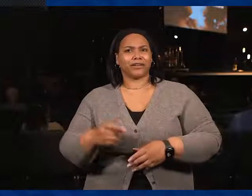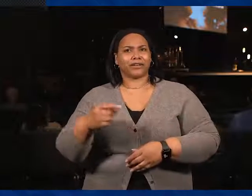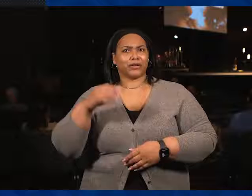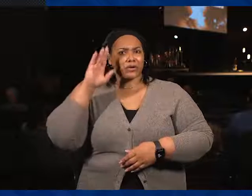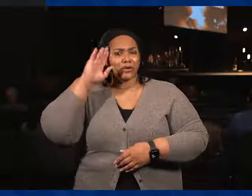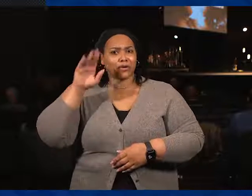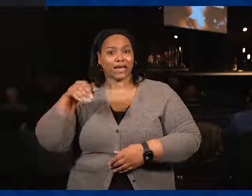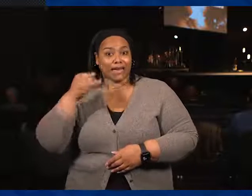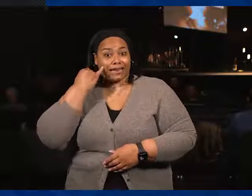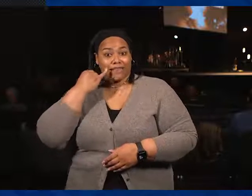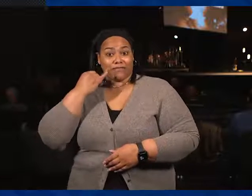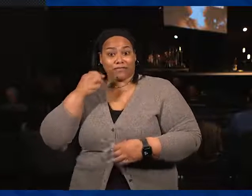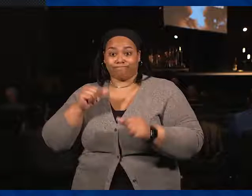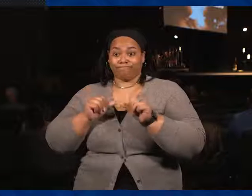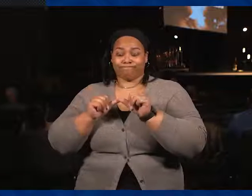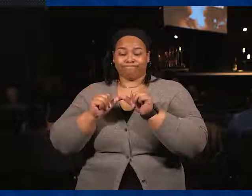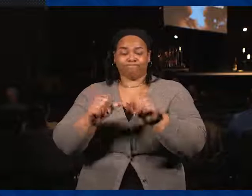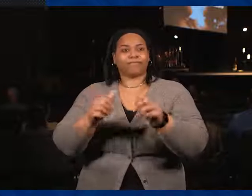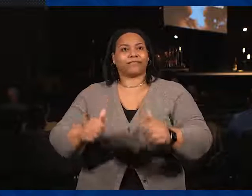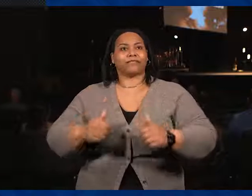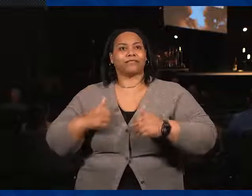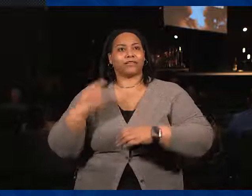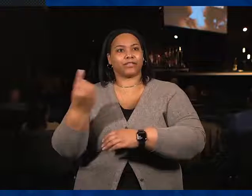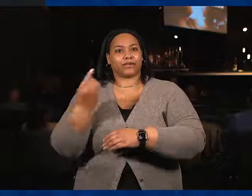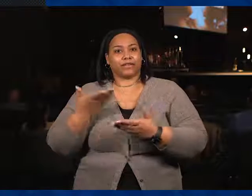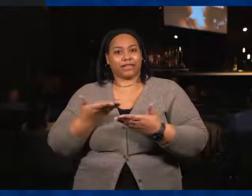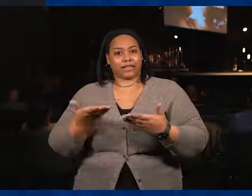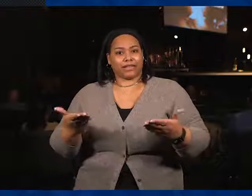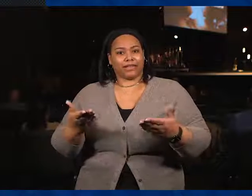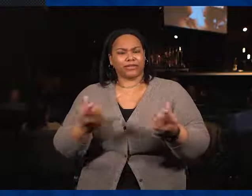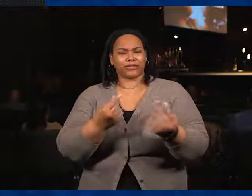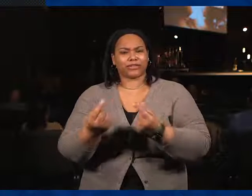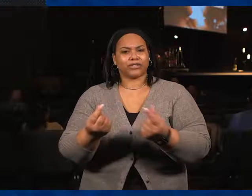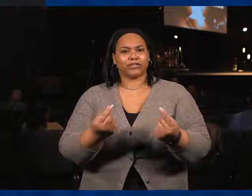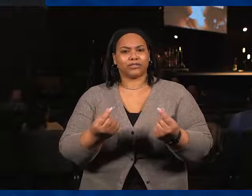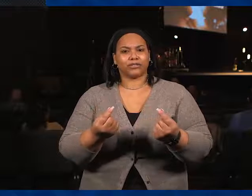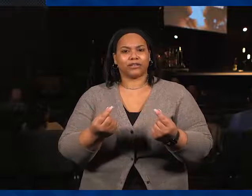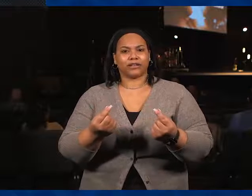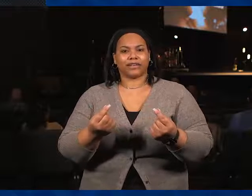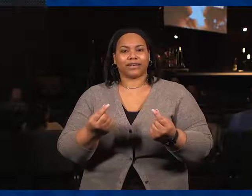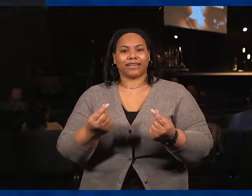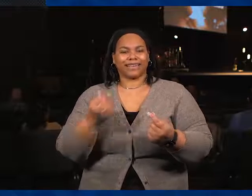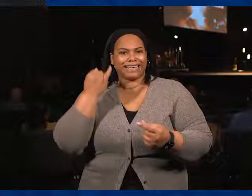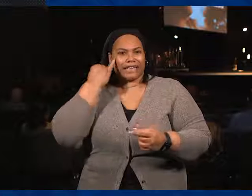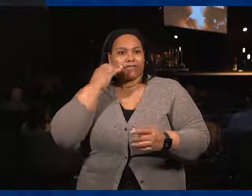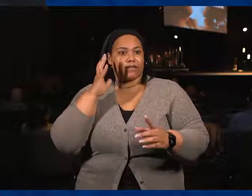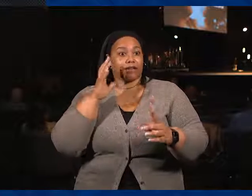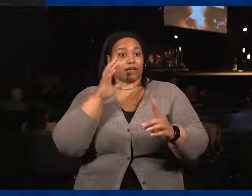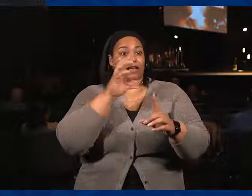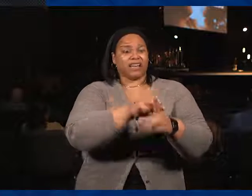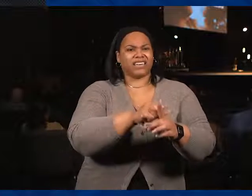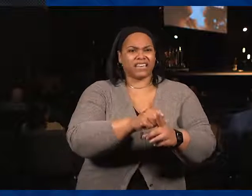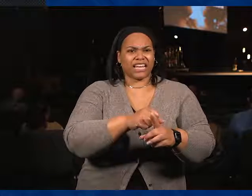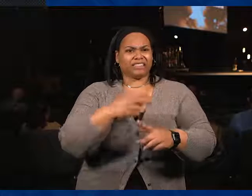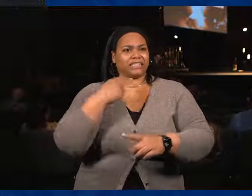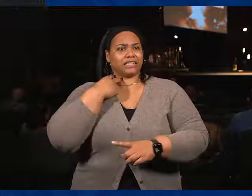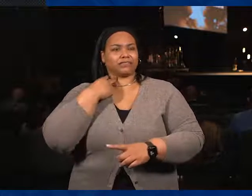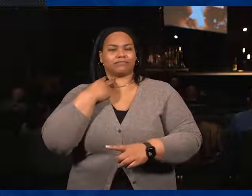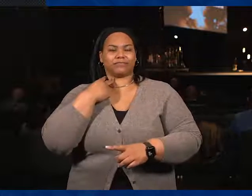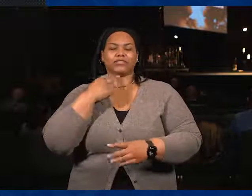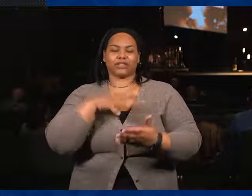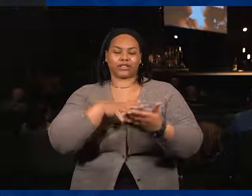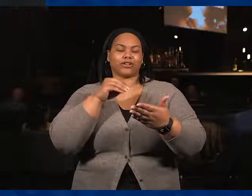enough, you'll find out that the only thing that you can do, the only reasonable answer when you've been caught off guard, is to learn to give it to